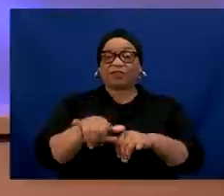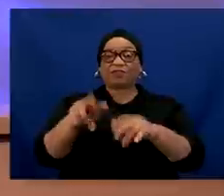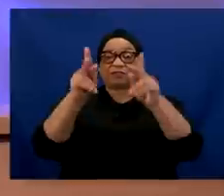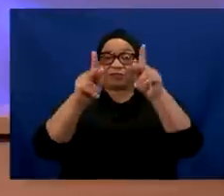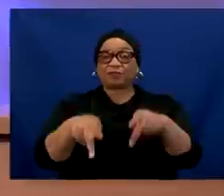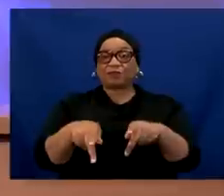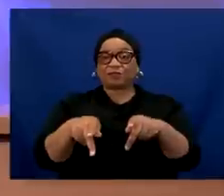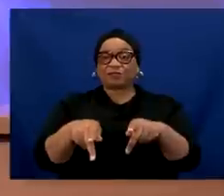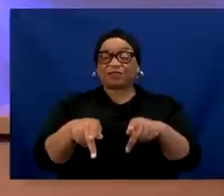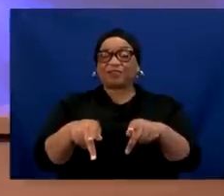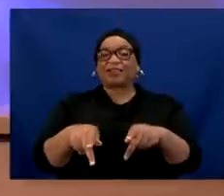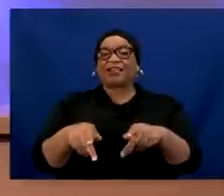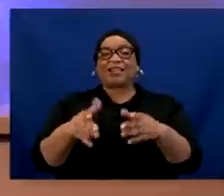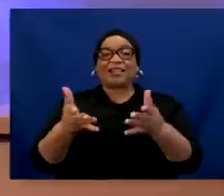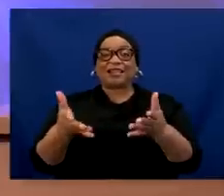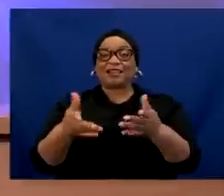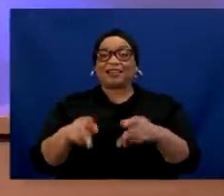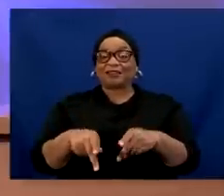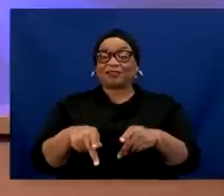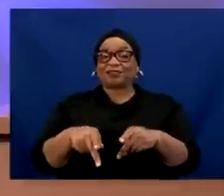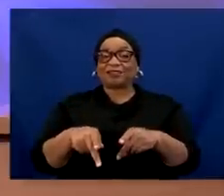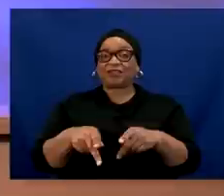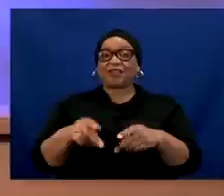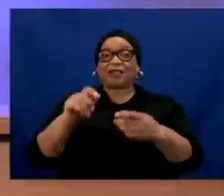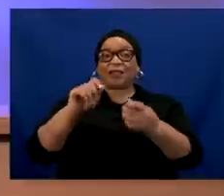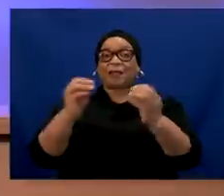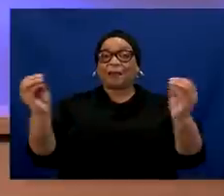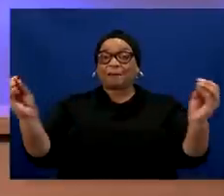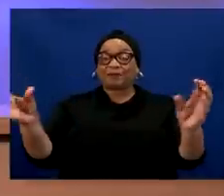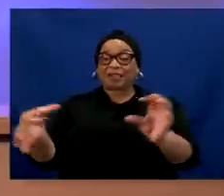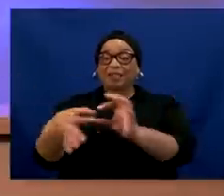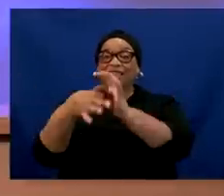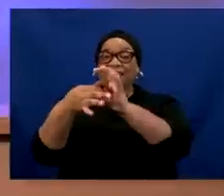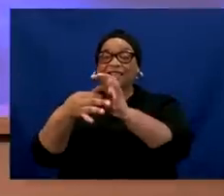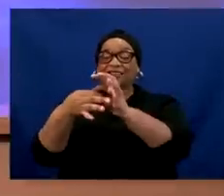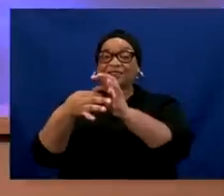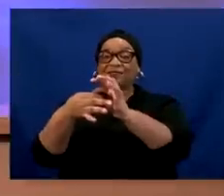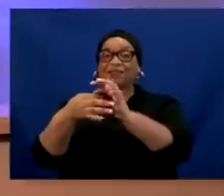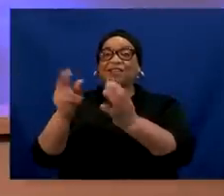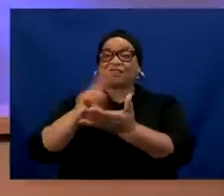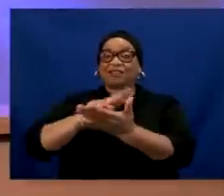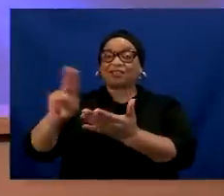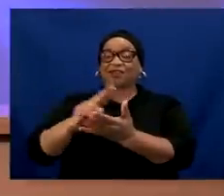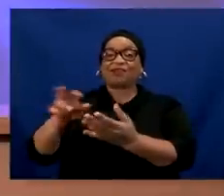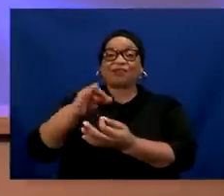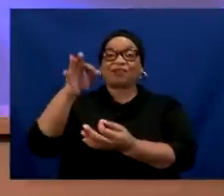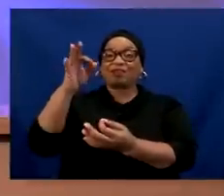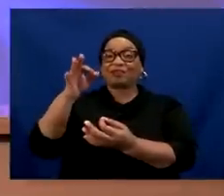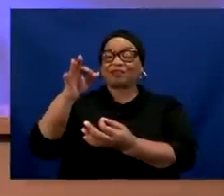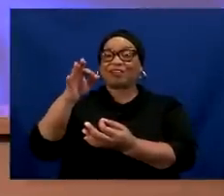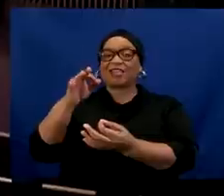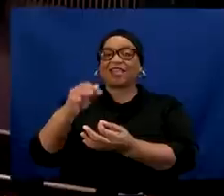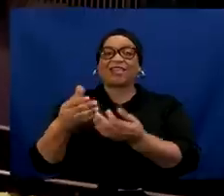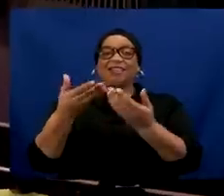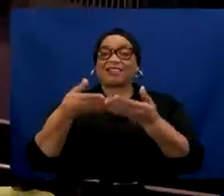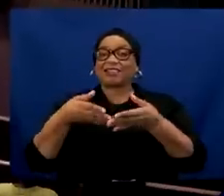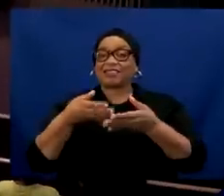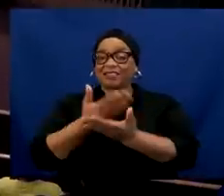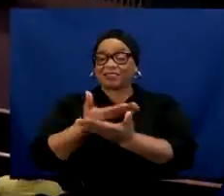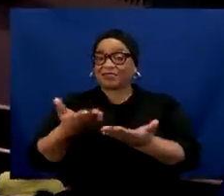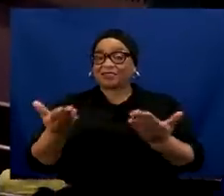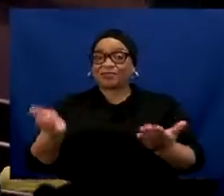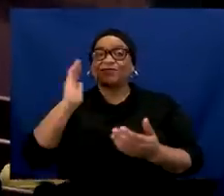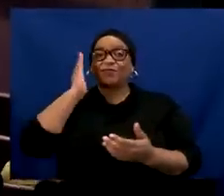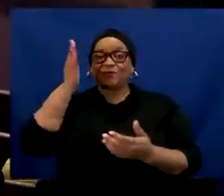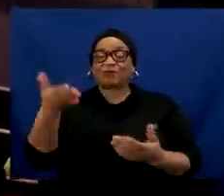a human individual, and hook that individual up with the Holy Ghost, and so many things that you never imagined possible will take